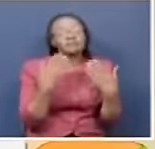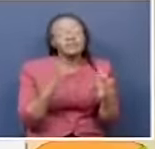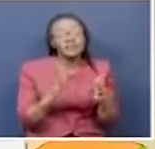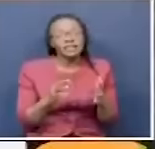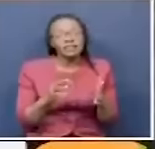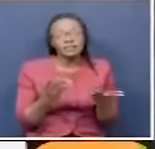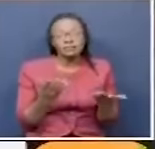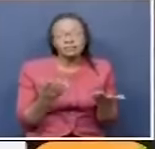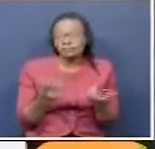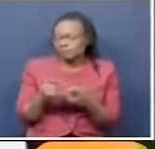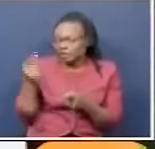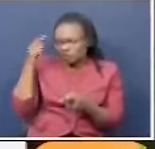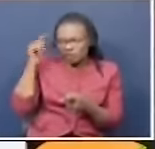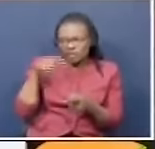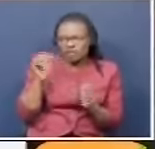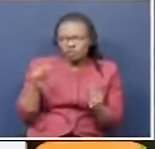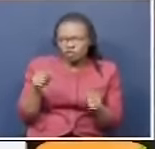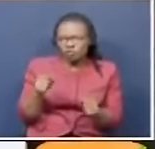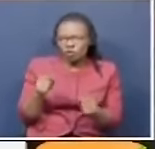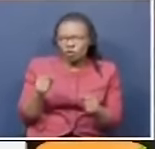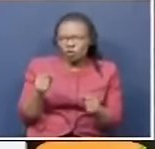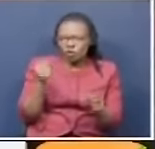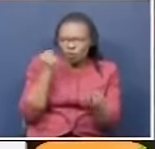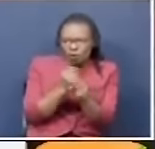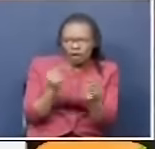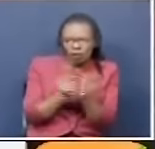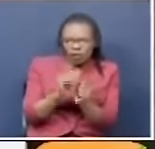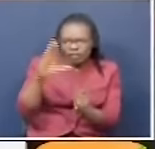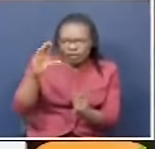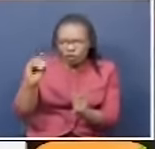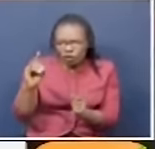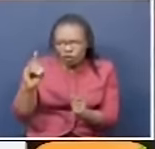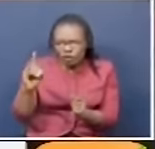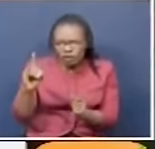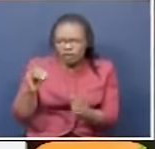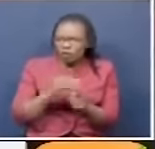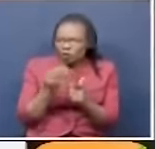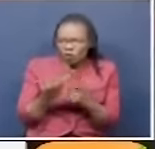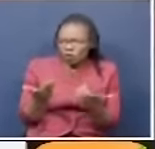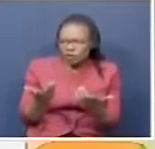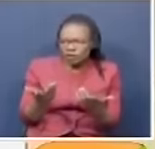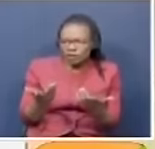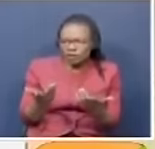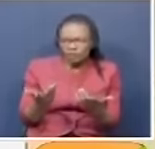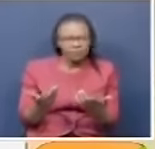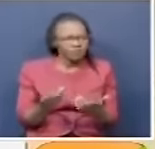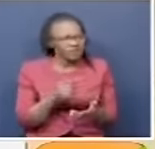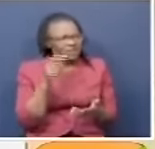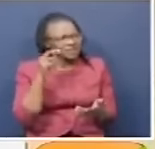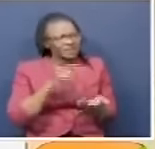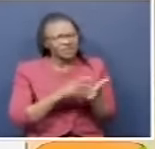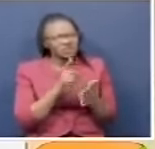if he's going to work with CORD, yeah. on whose terms do you think it will be? If he's going to, what do you mean on whose